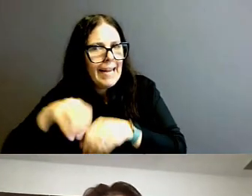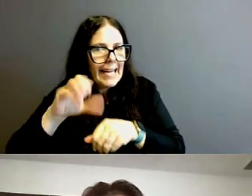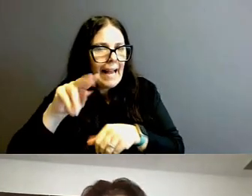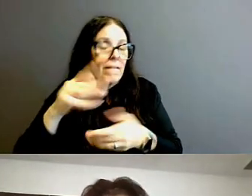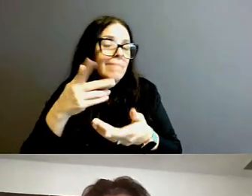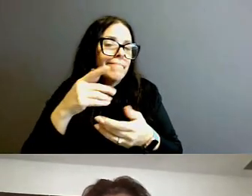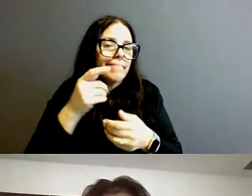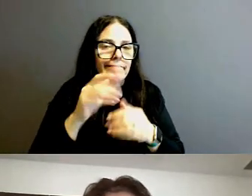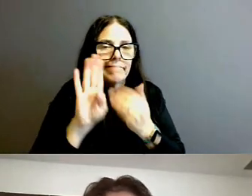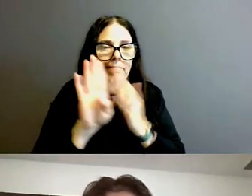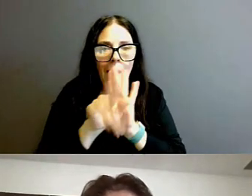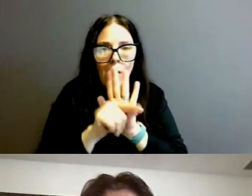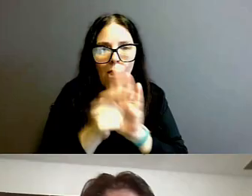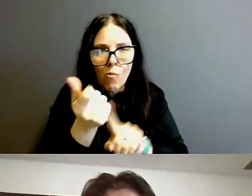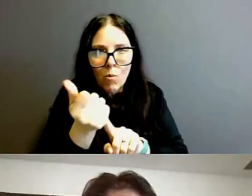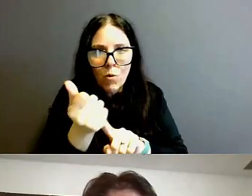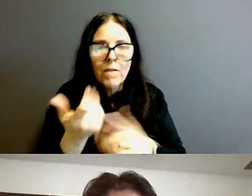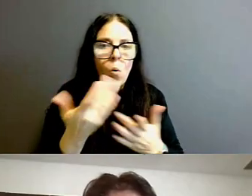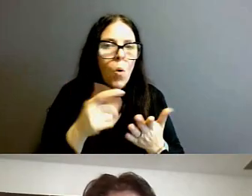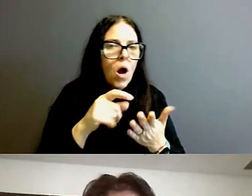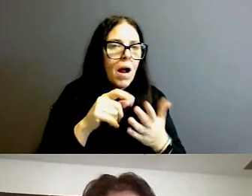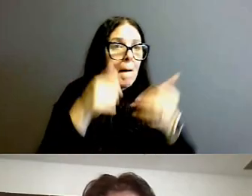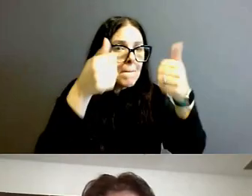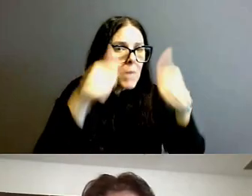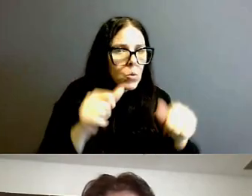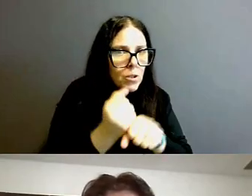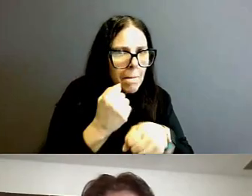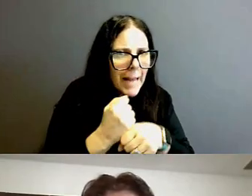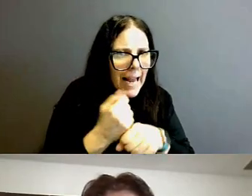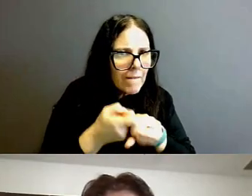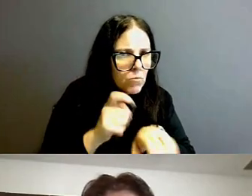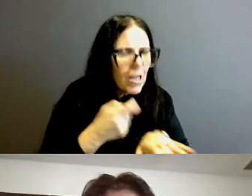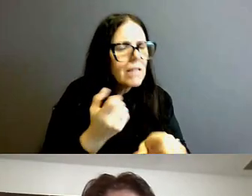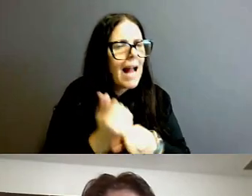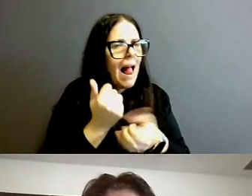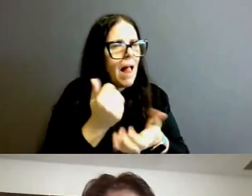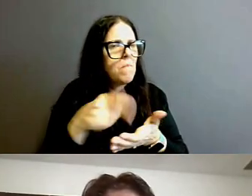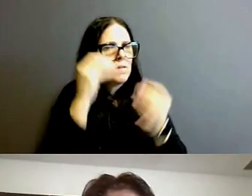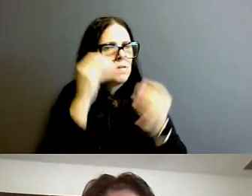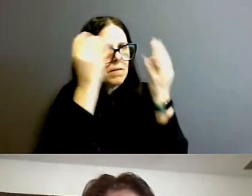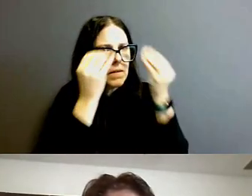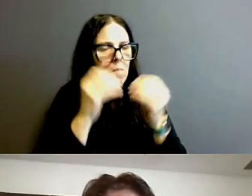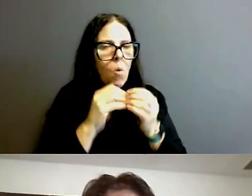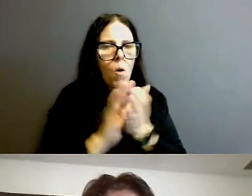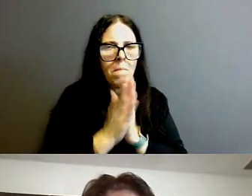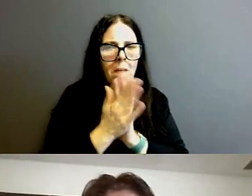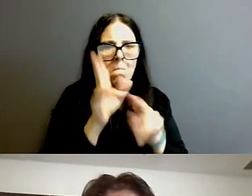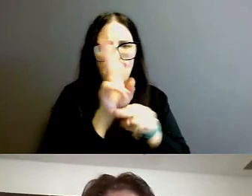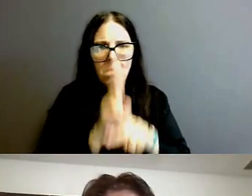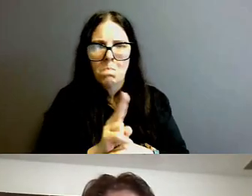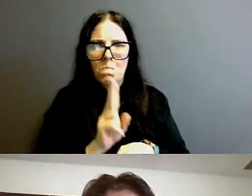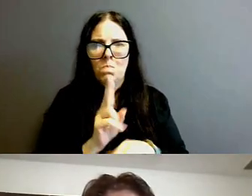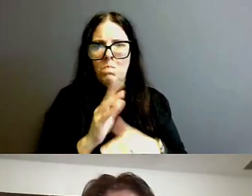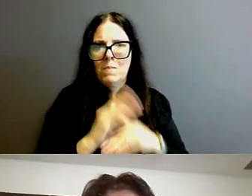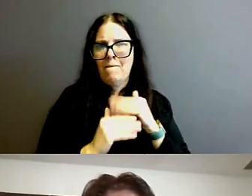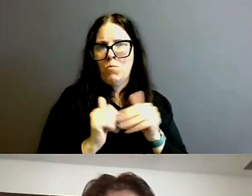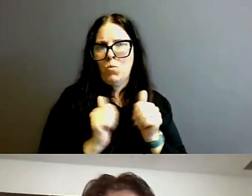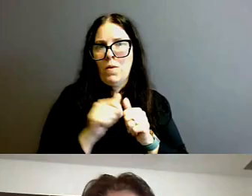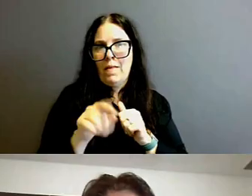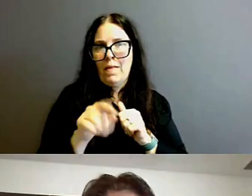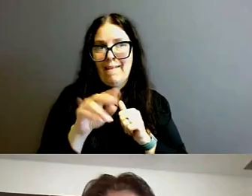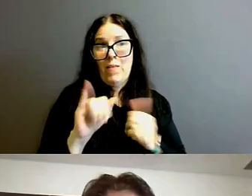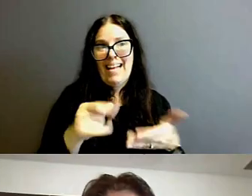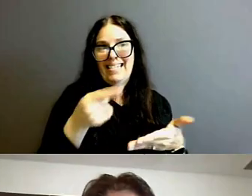or setting up a poster from scratch, just kind of to get everybody thinking and then more comfortable with the tool. So that's happening next week